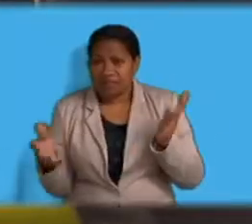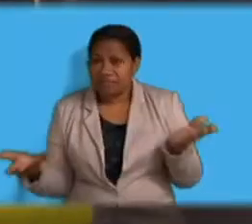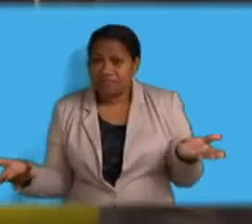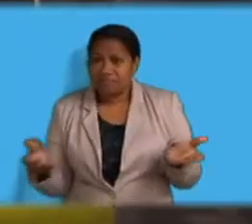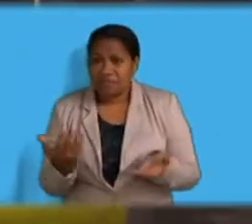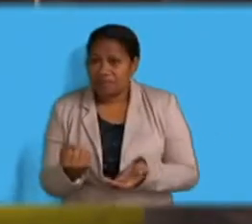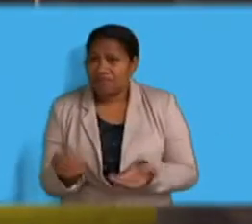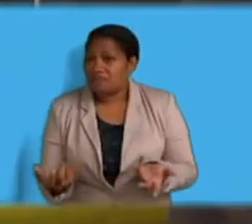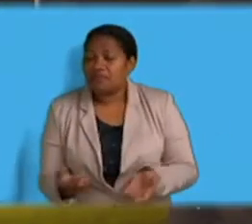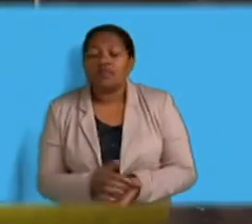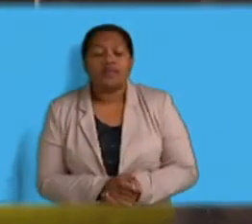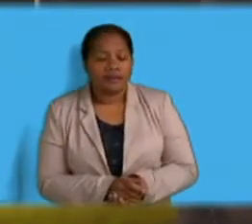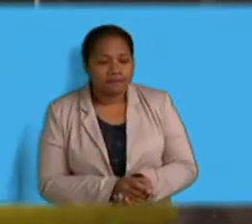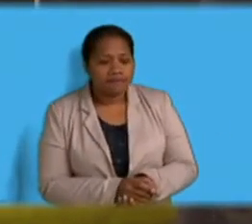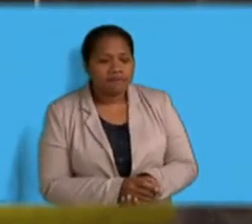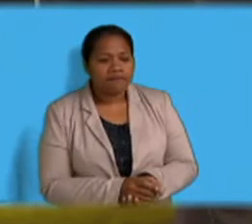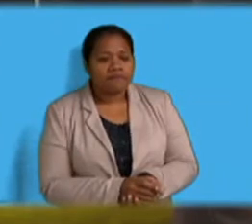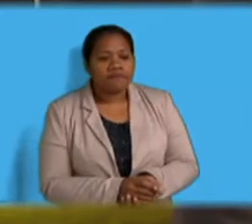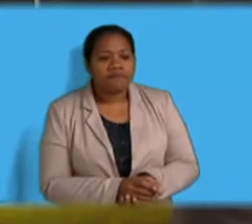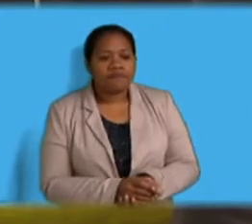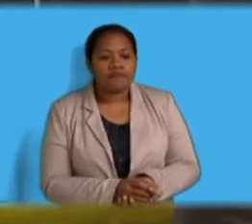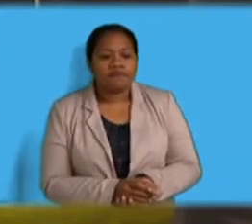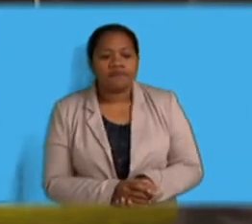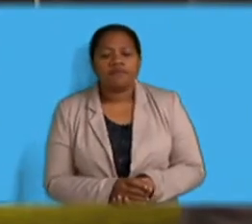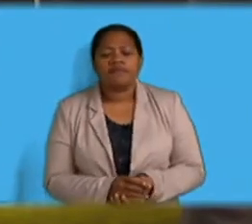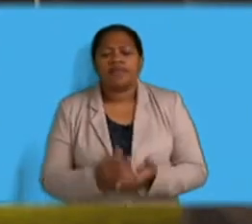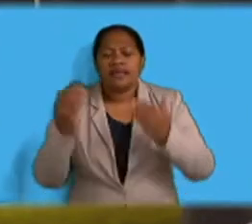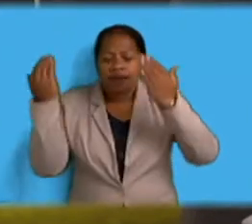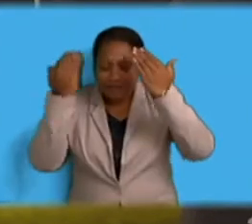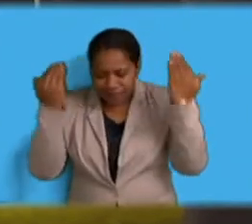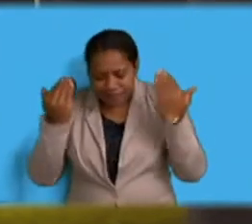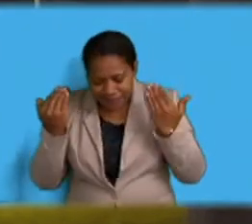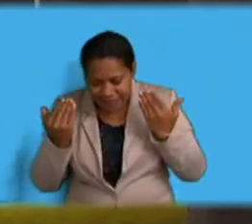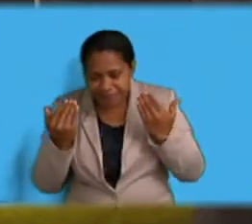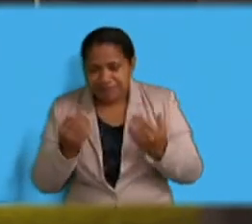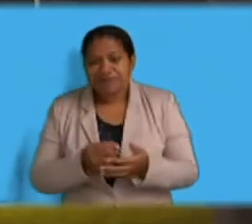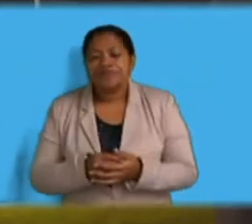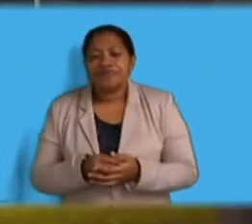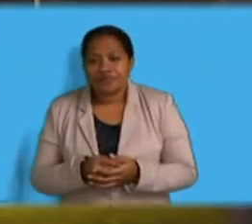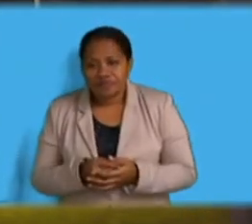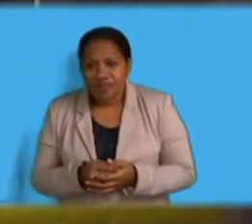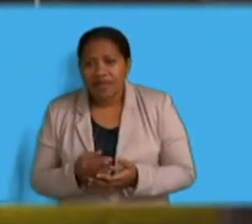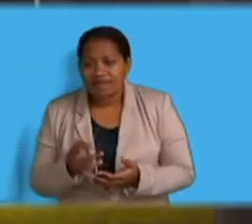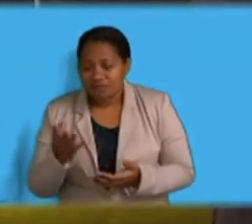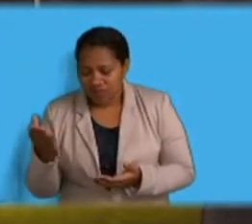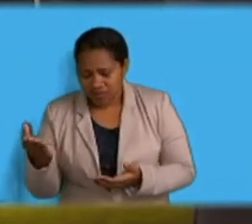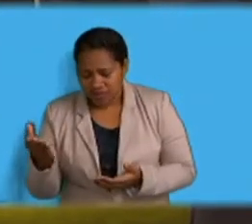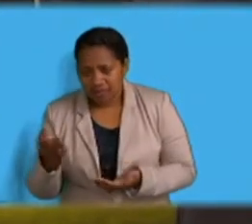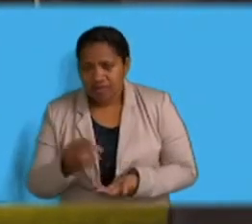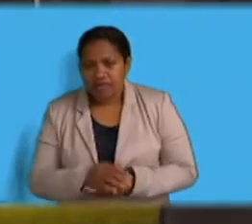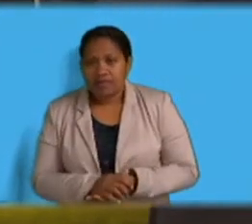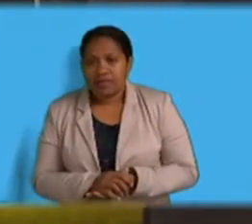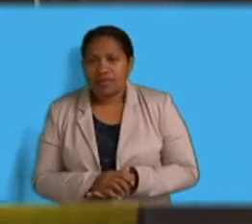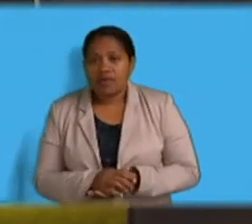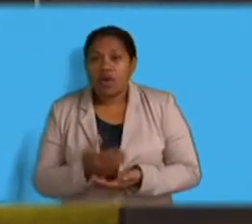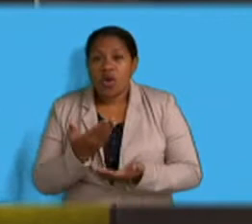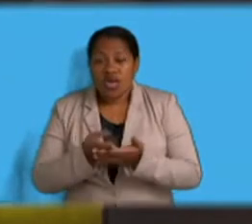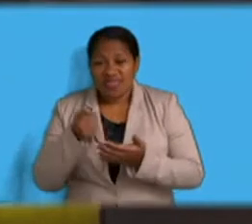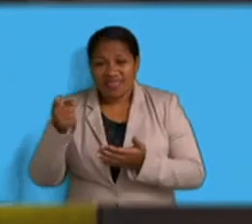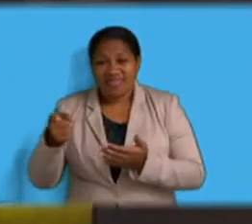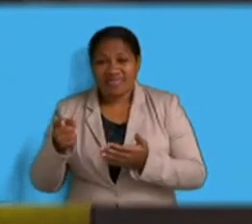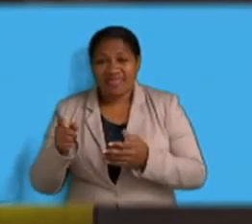to reiterate, Madam Speaker, I think the issue, of course, is that in respect of key performance